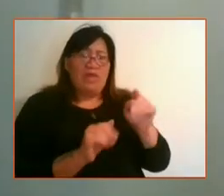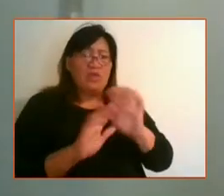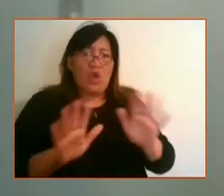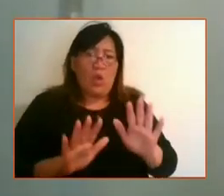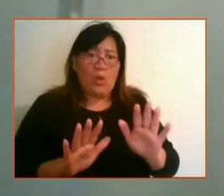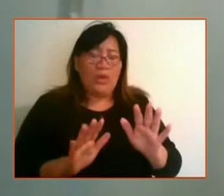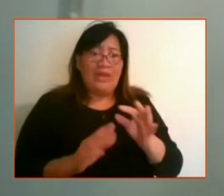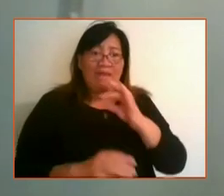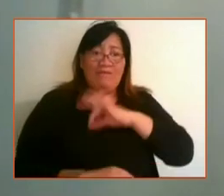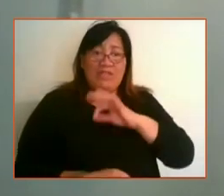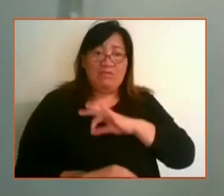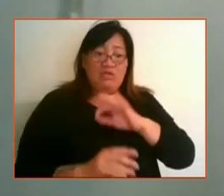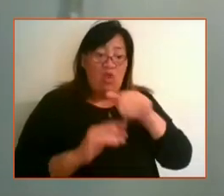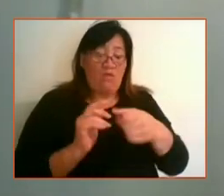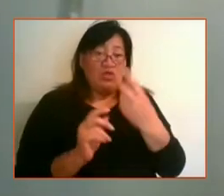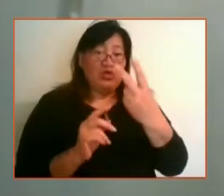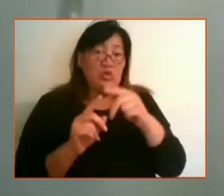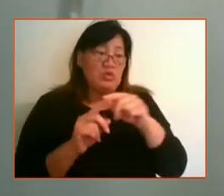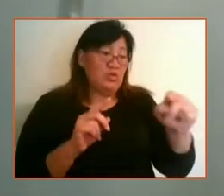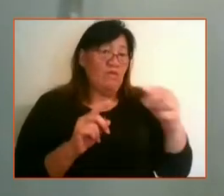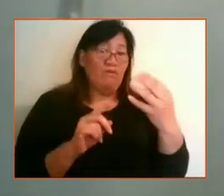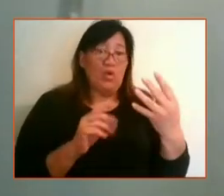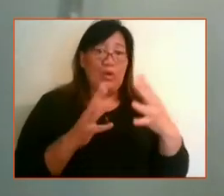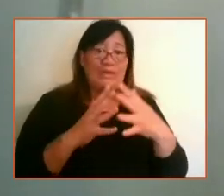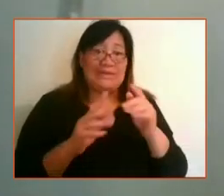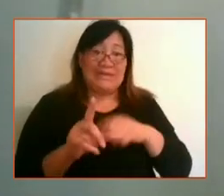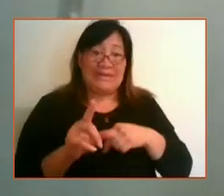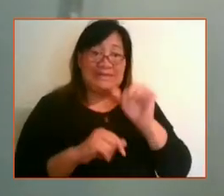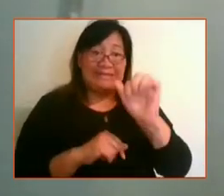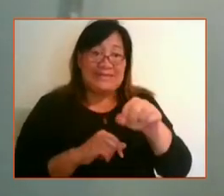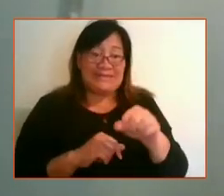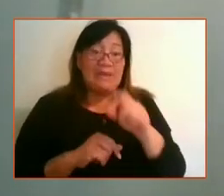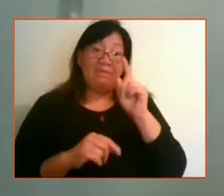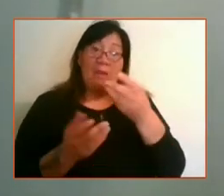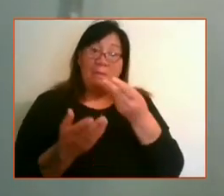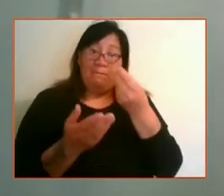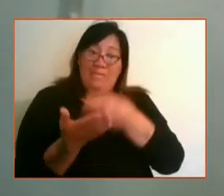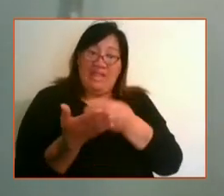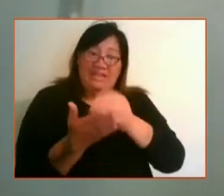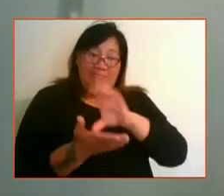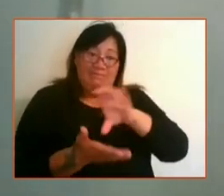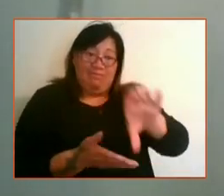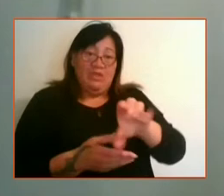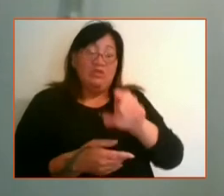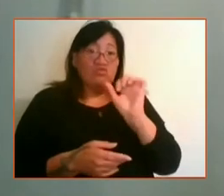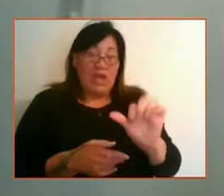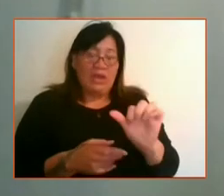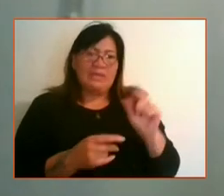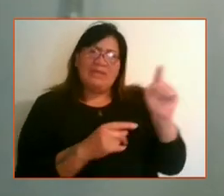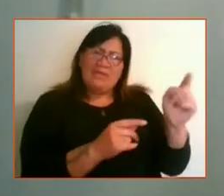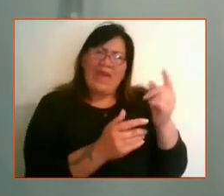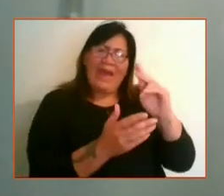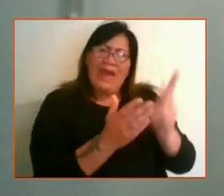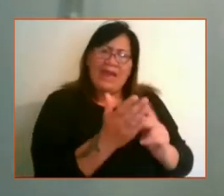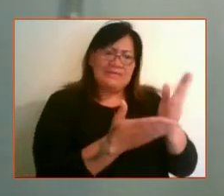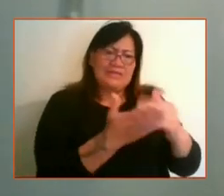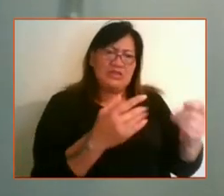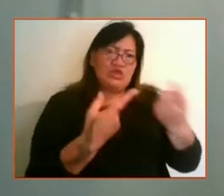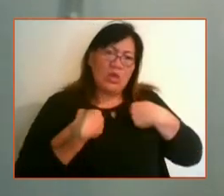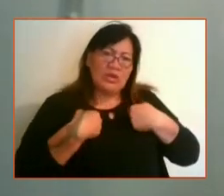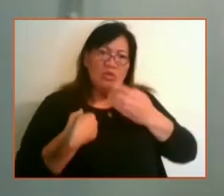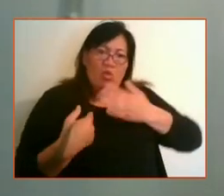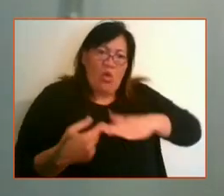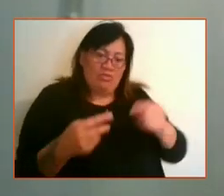investments for the next 2, 3, 4 years. And so the money has been invested. The sector told us what they needed for the next